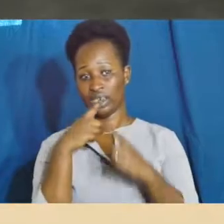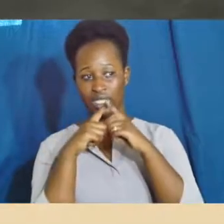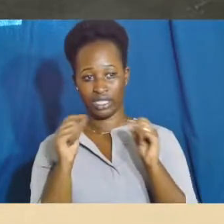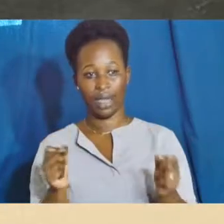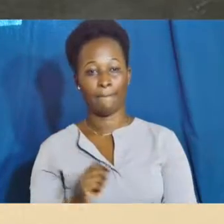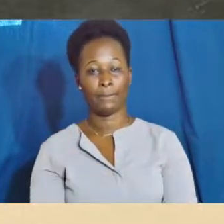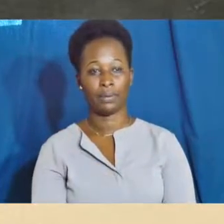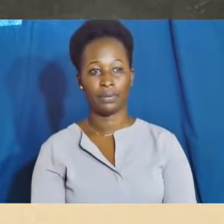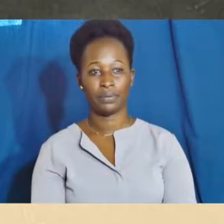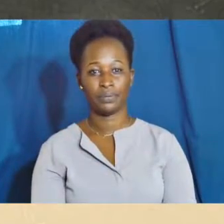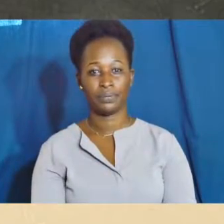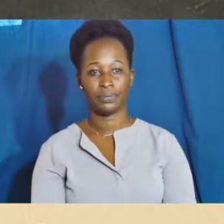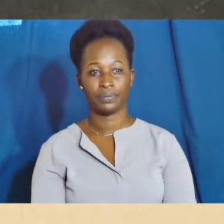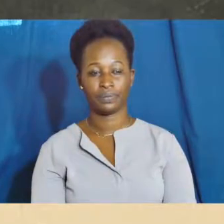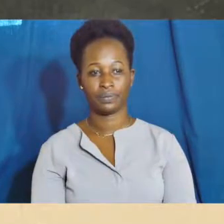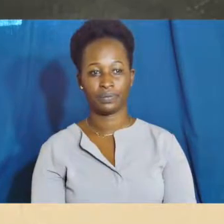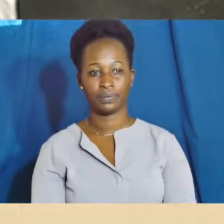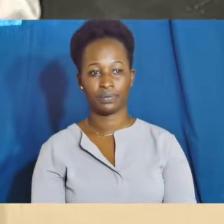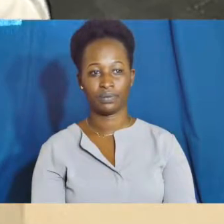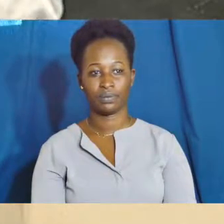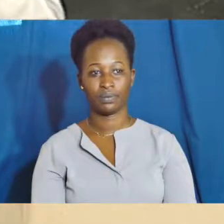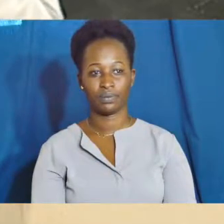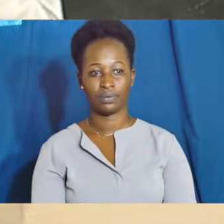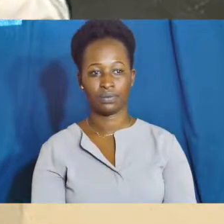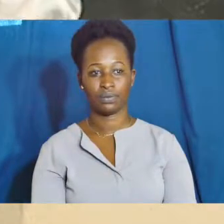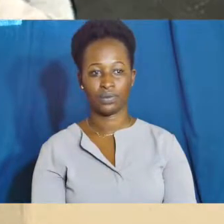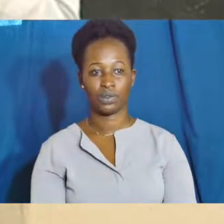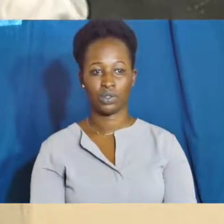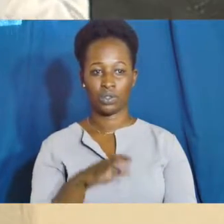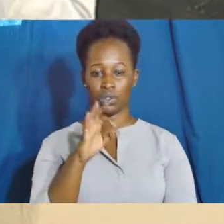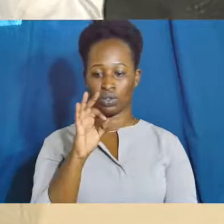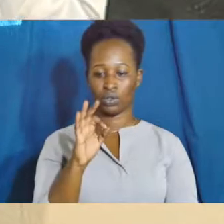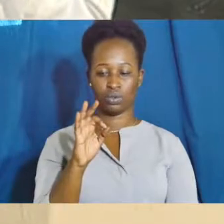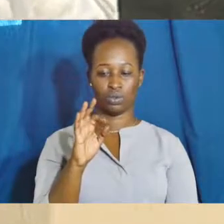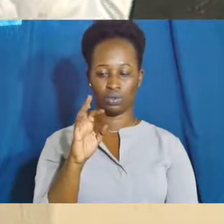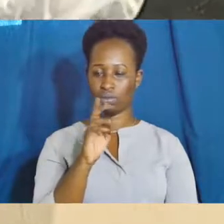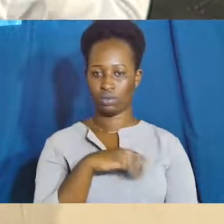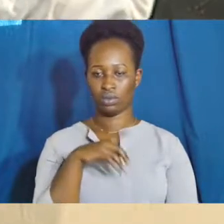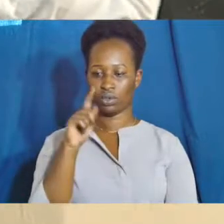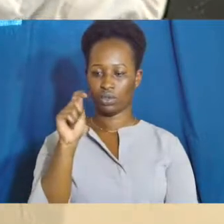Another term is trophic level.